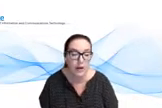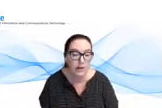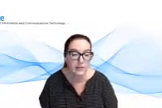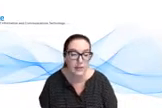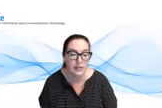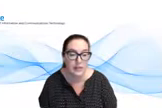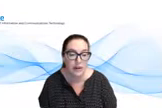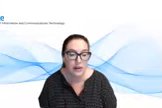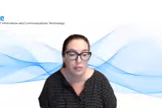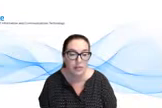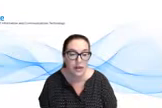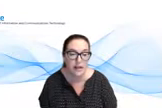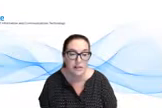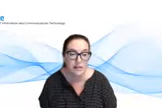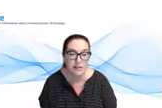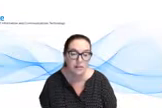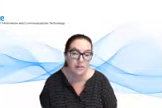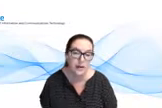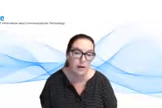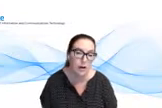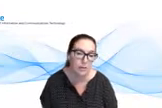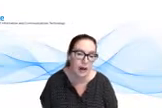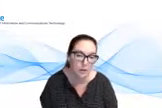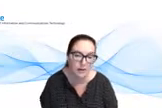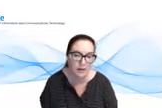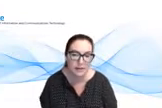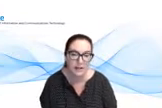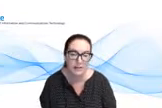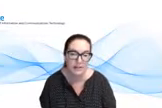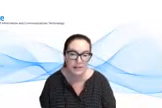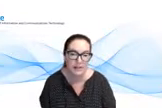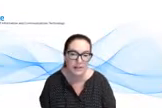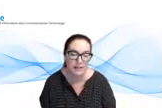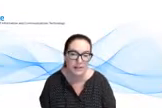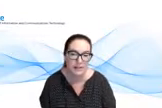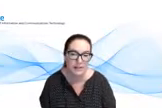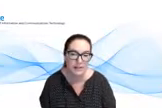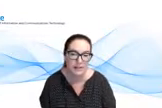What we're learning is that technology provides us, can you go back one?